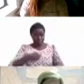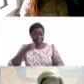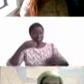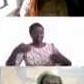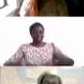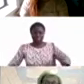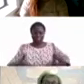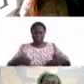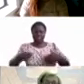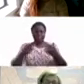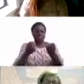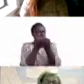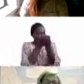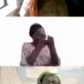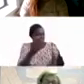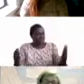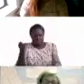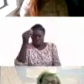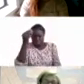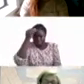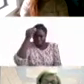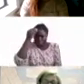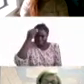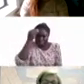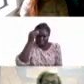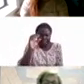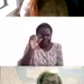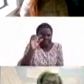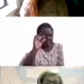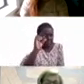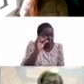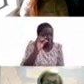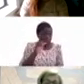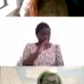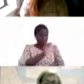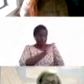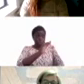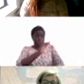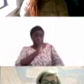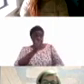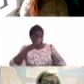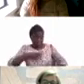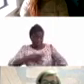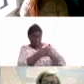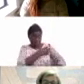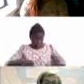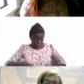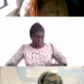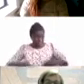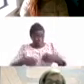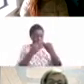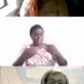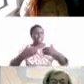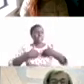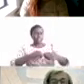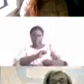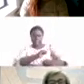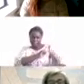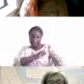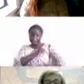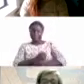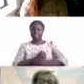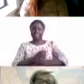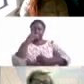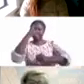Ici au Burundi aussi, il y a notre situation. In Burundi, we have a situation where